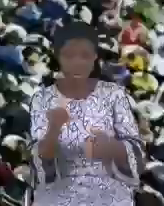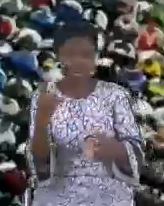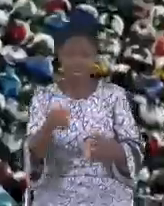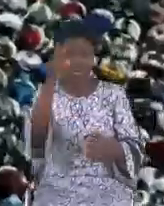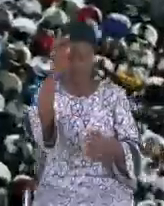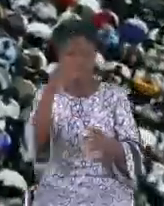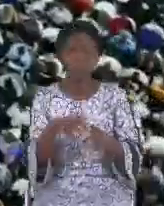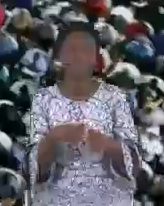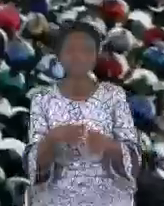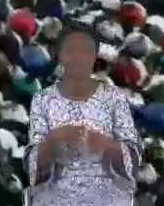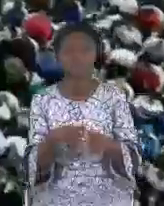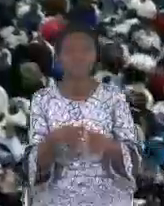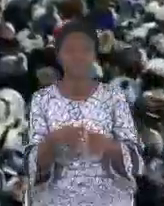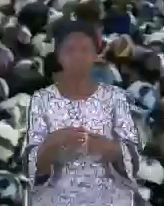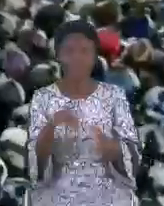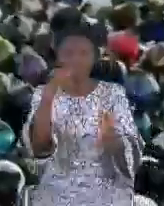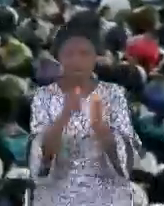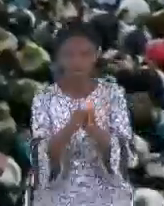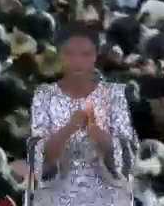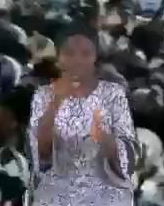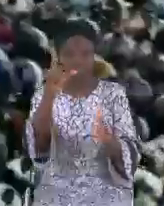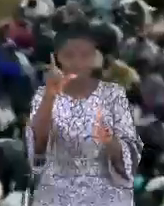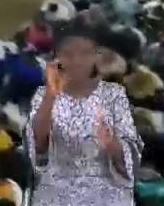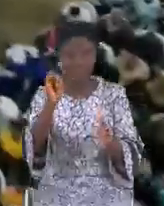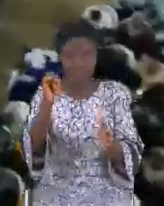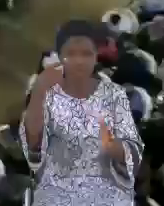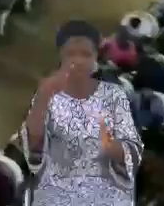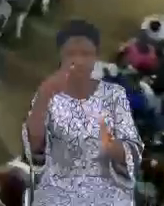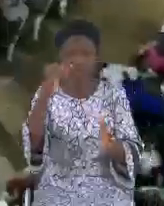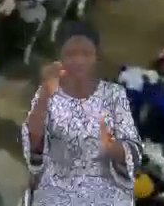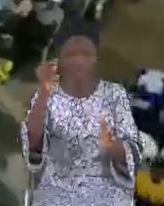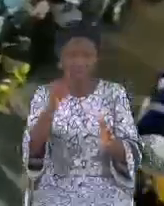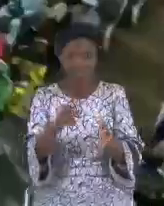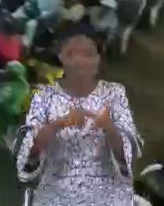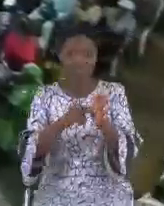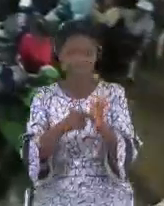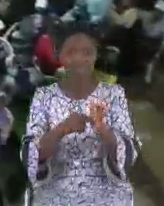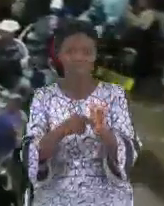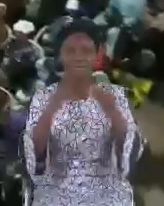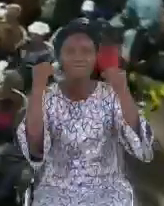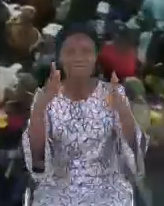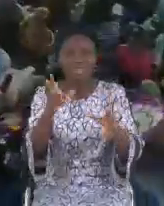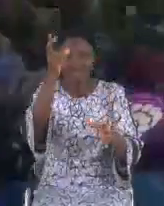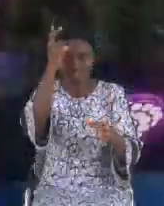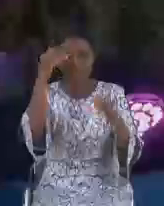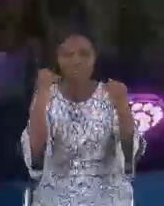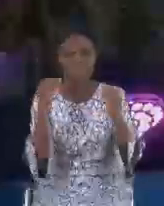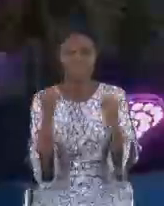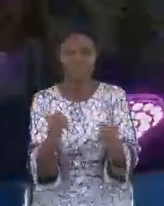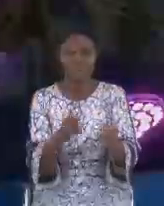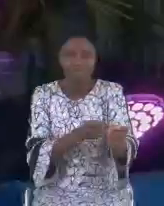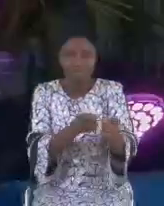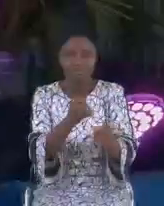he had a legion, many devils, many powers controlling him, but now